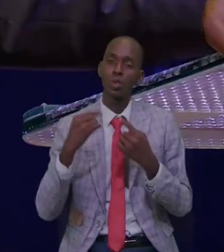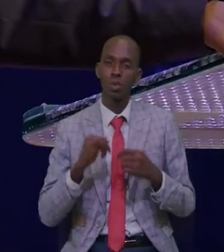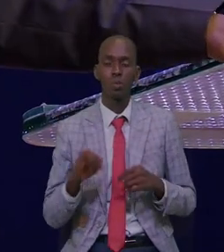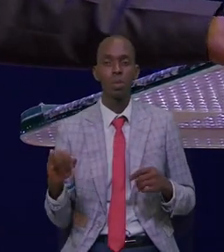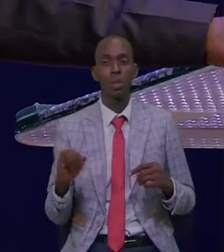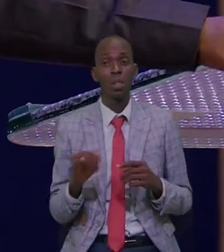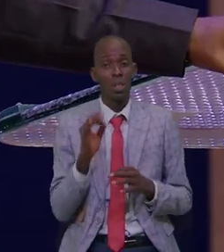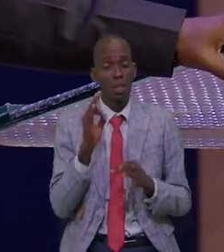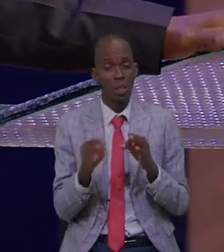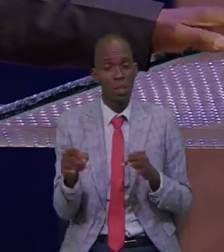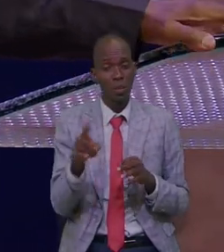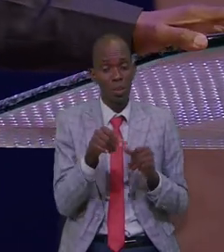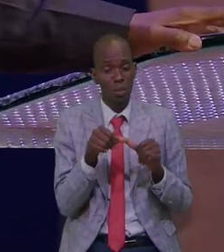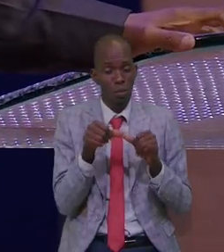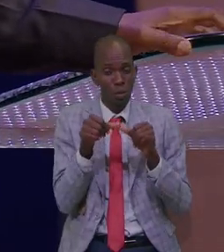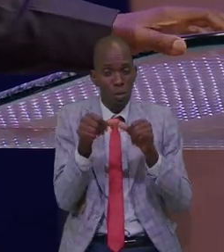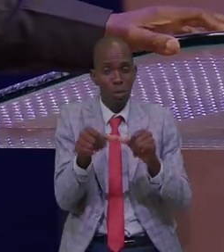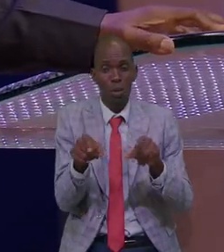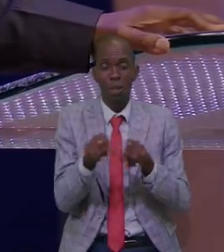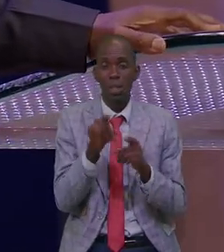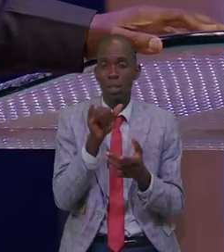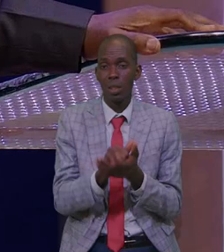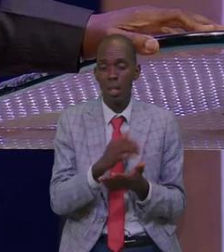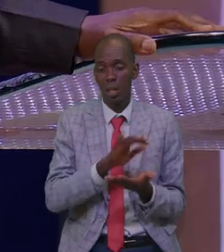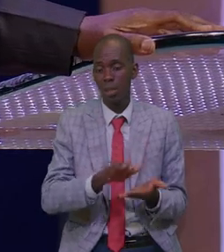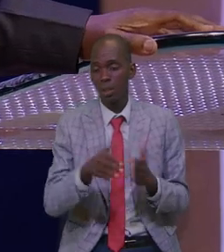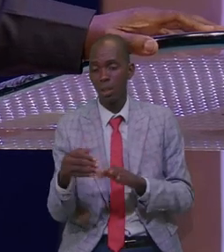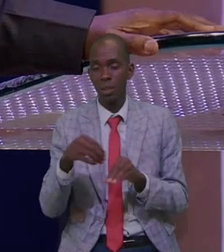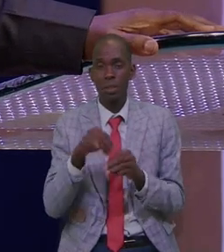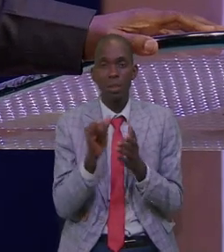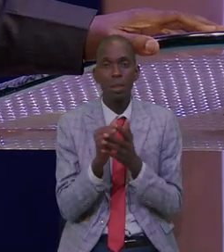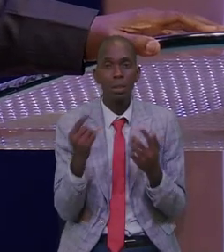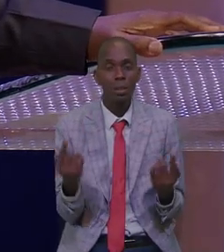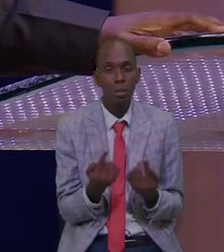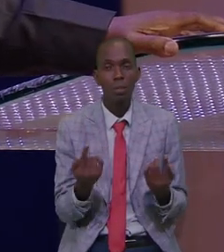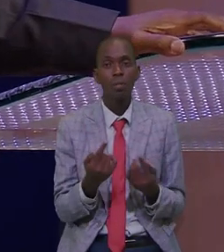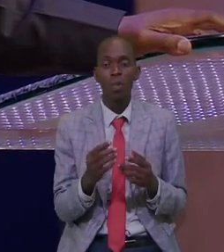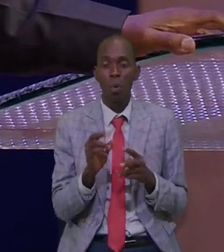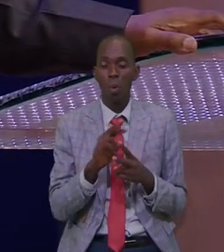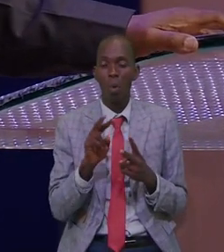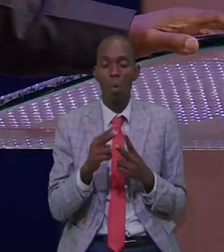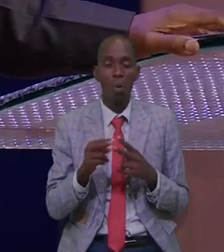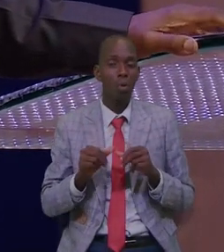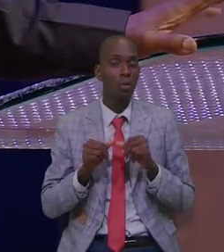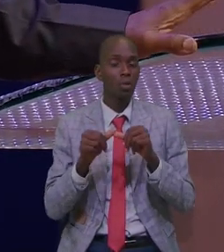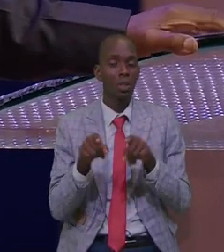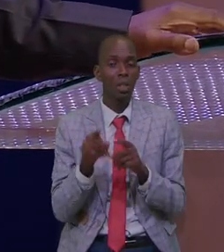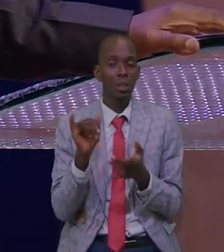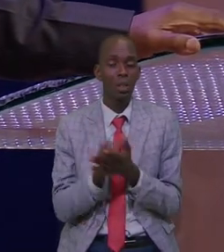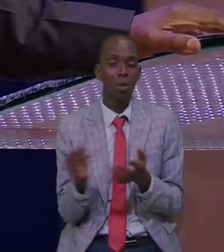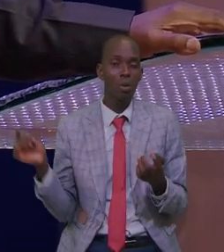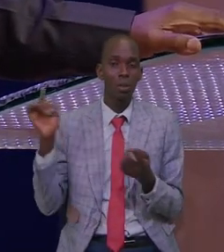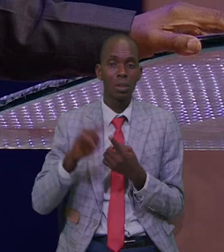Eventually, if they remain like that and they die in that condition, or they remain like that until the rapture